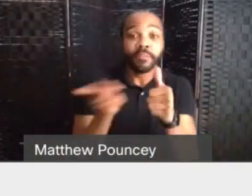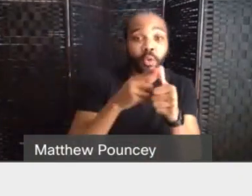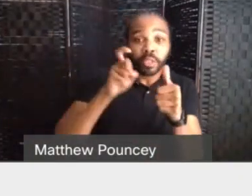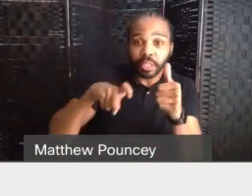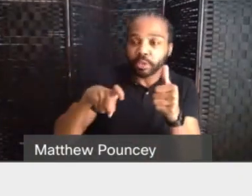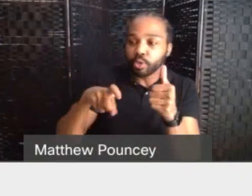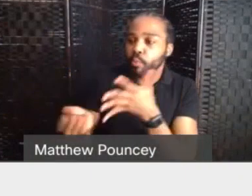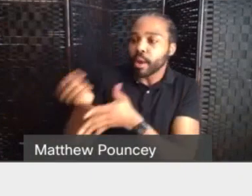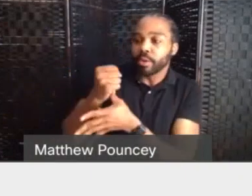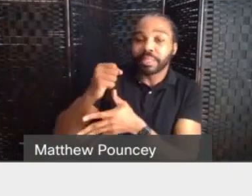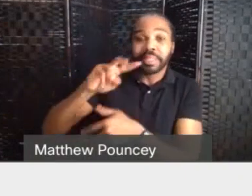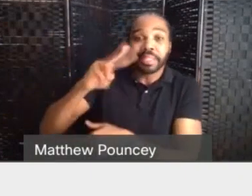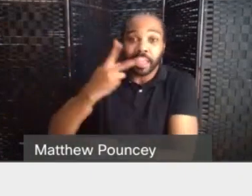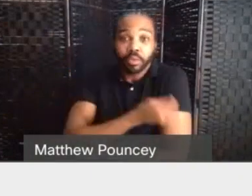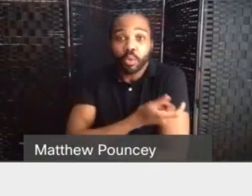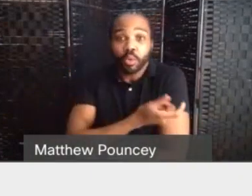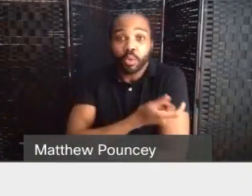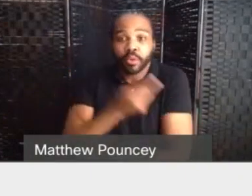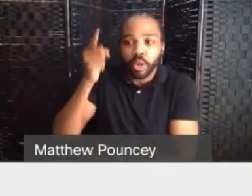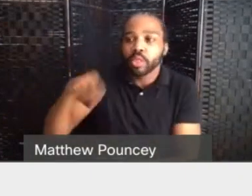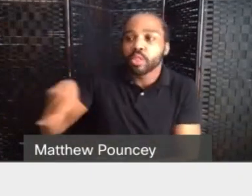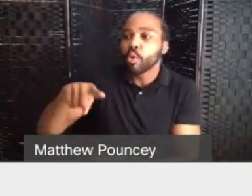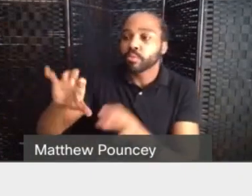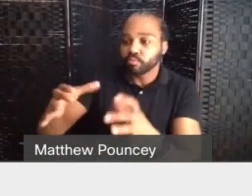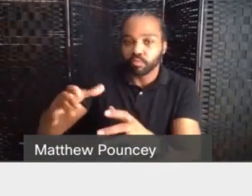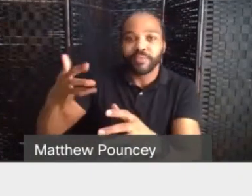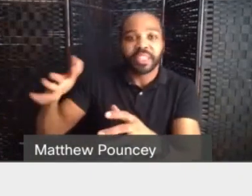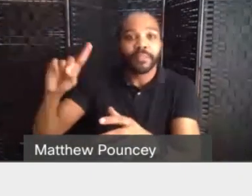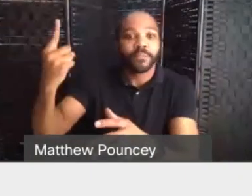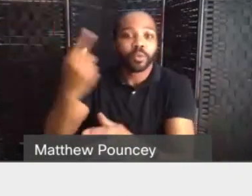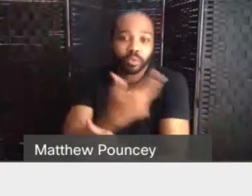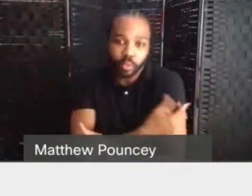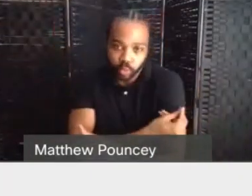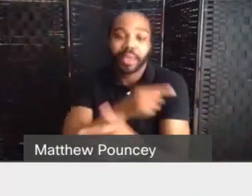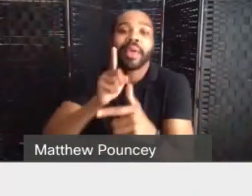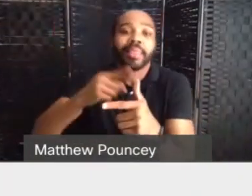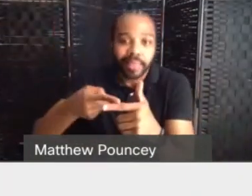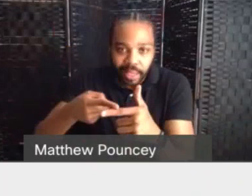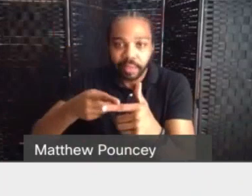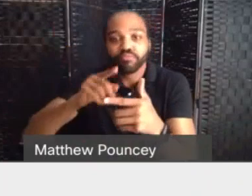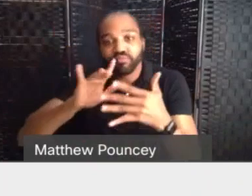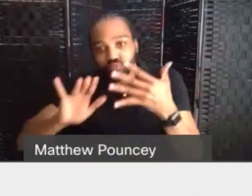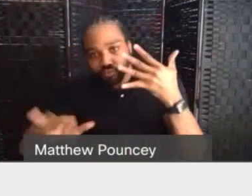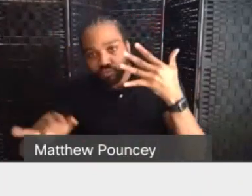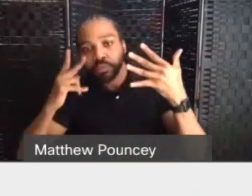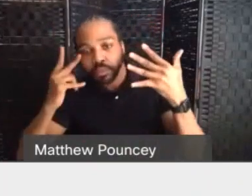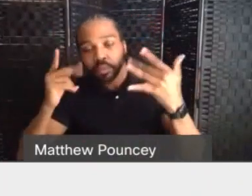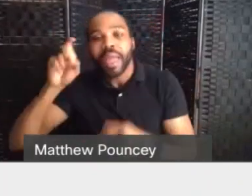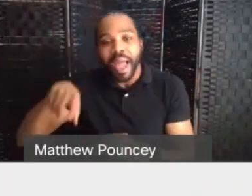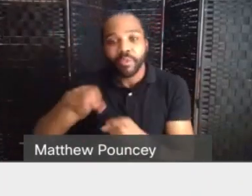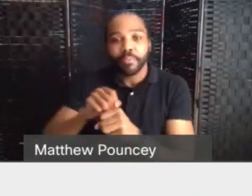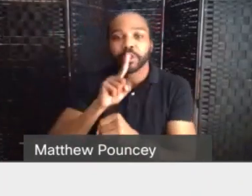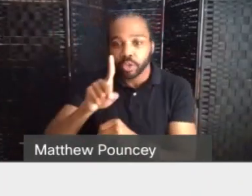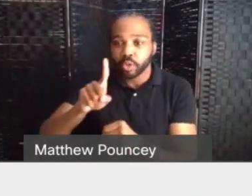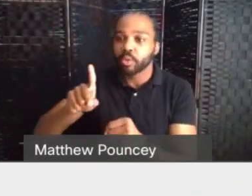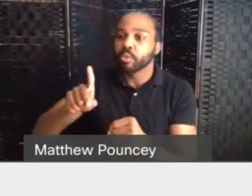second doses with the people who have received the first dose. And then we can move on from there. We have to make sure people get their second doses